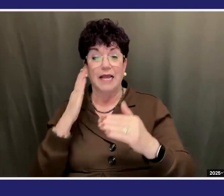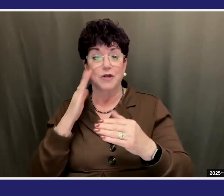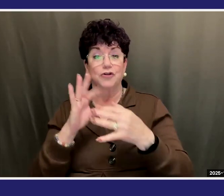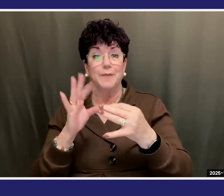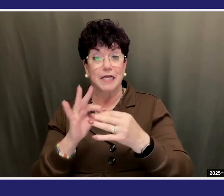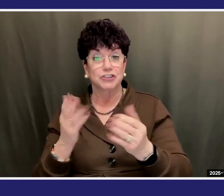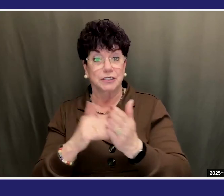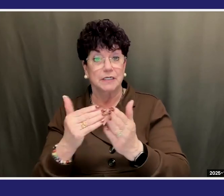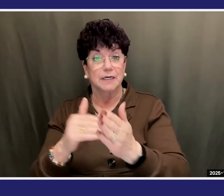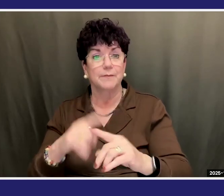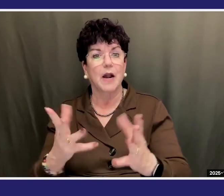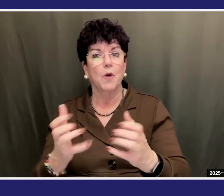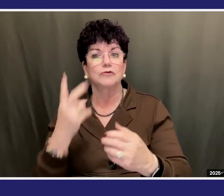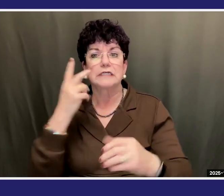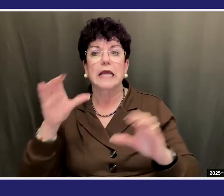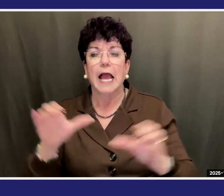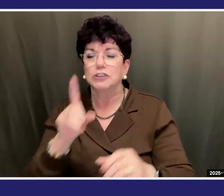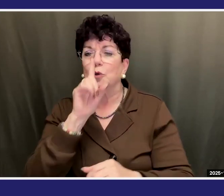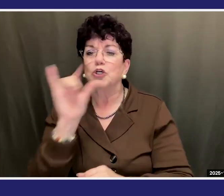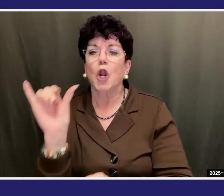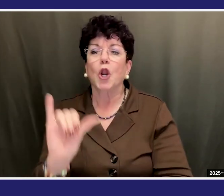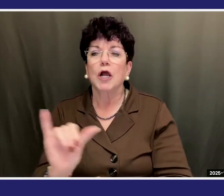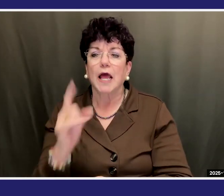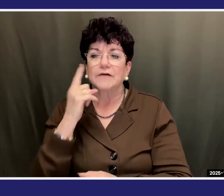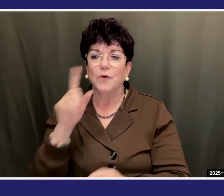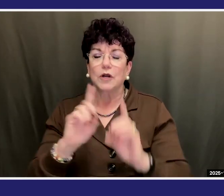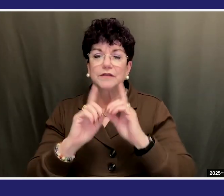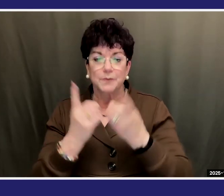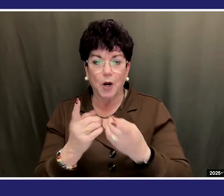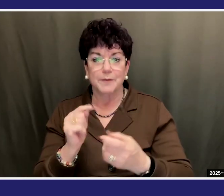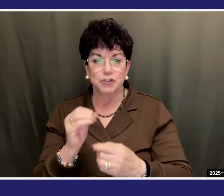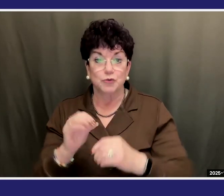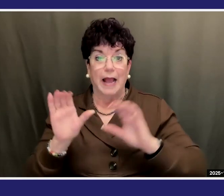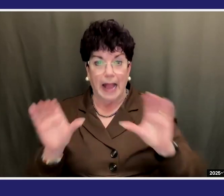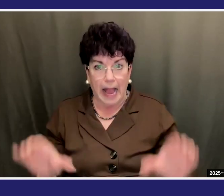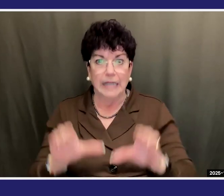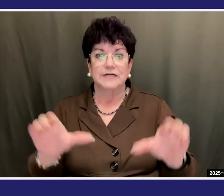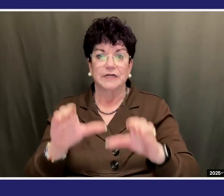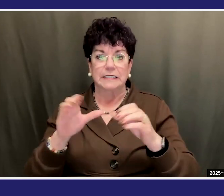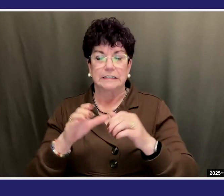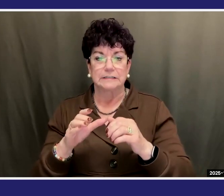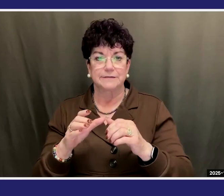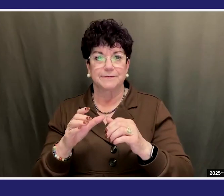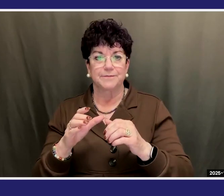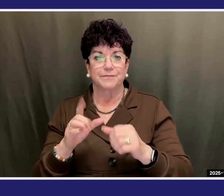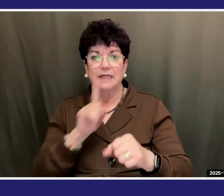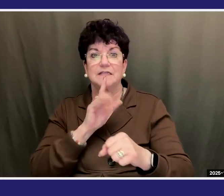I want to see something that's actionable. What does it look like for the department to actively ensure equity, to